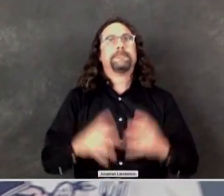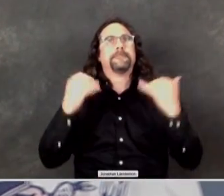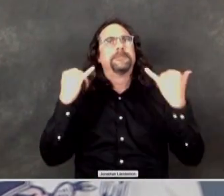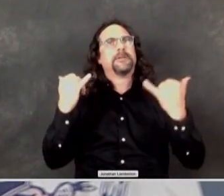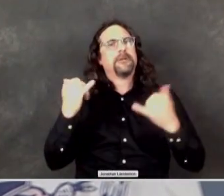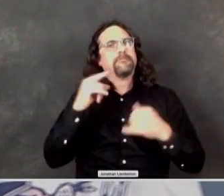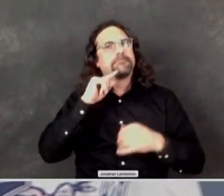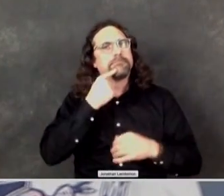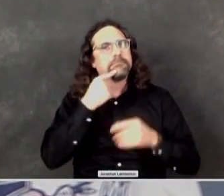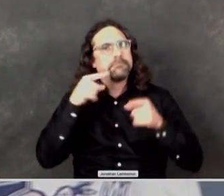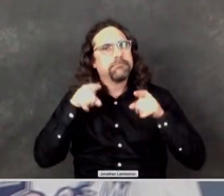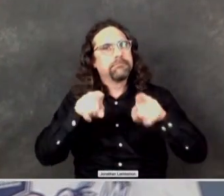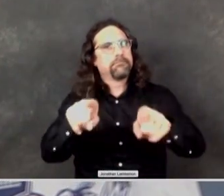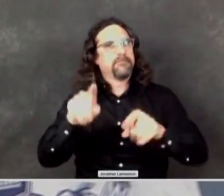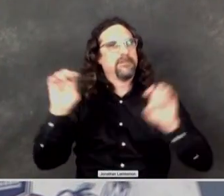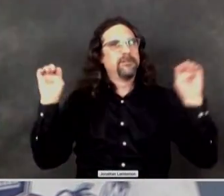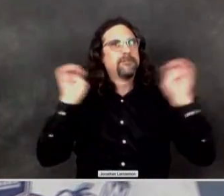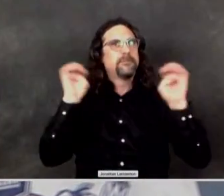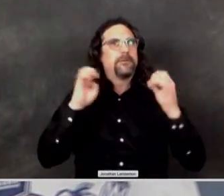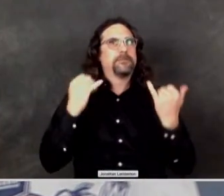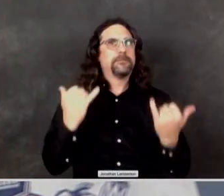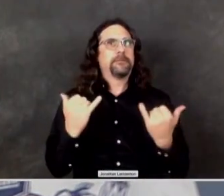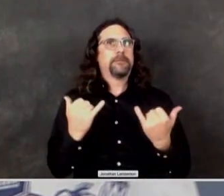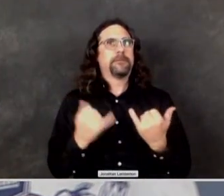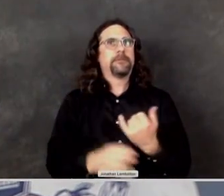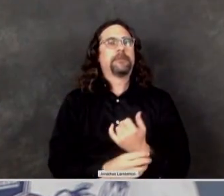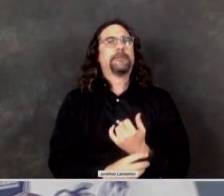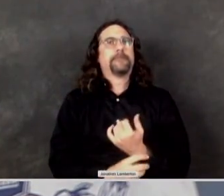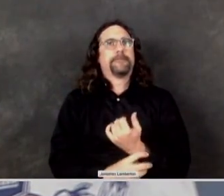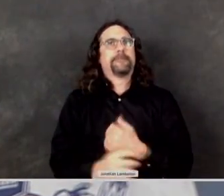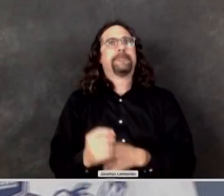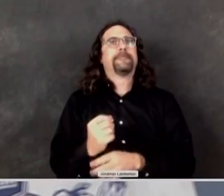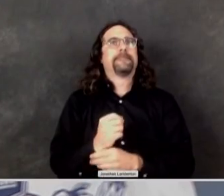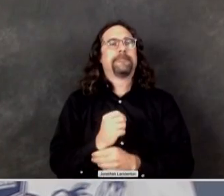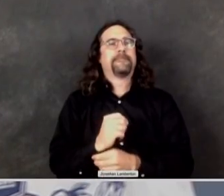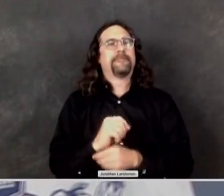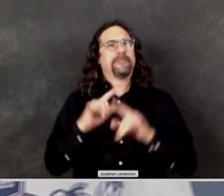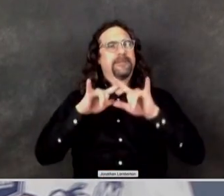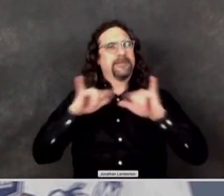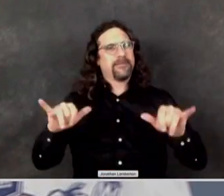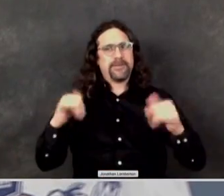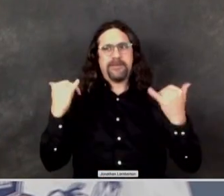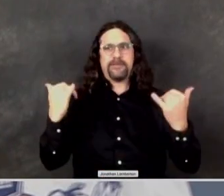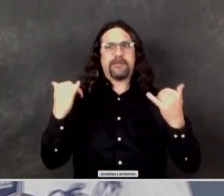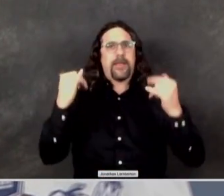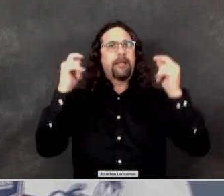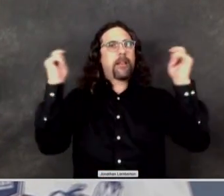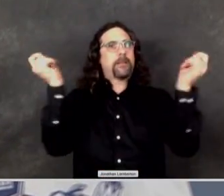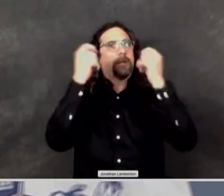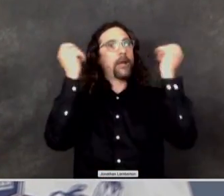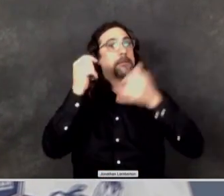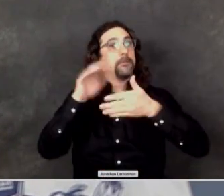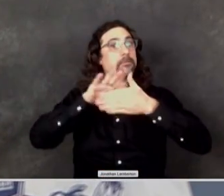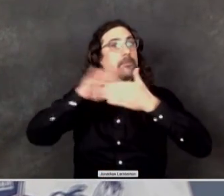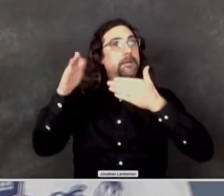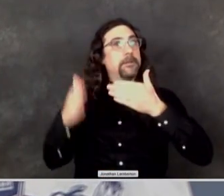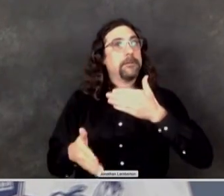that is one of the anchors of our year, any year, even in the time of pain and sorrow and challenge.